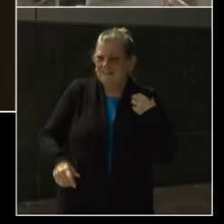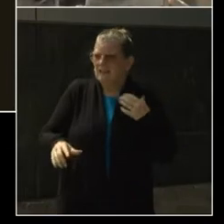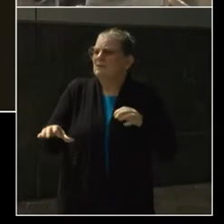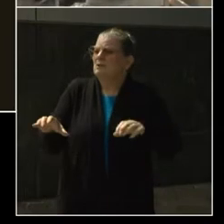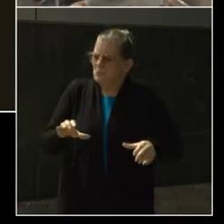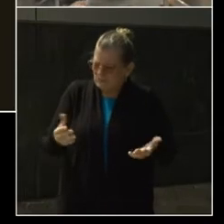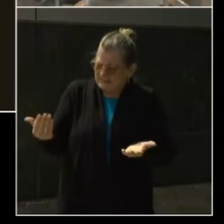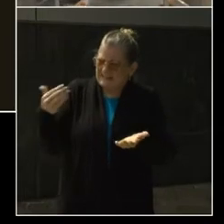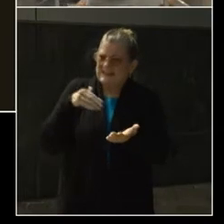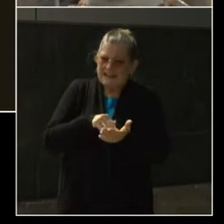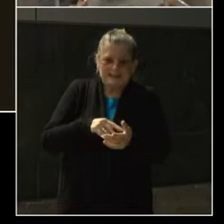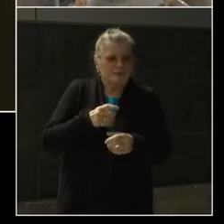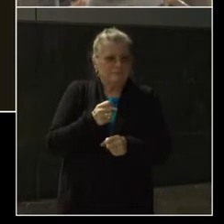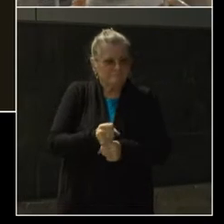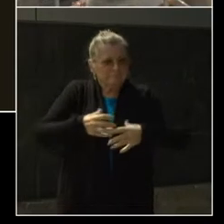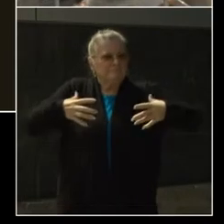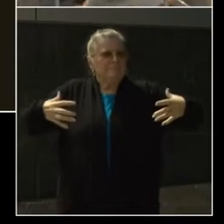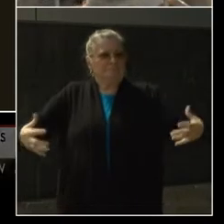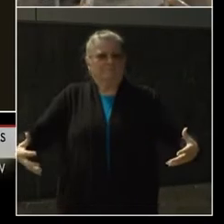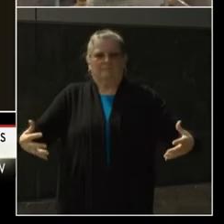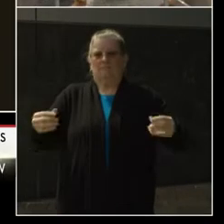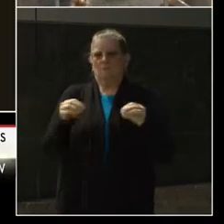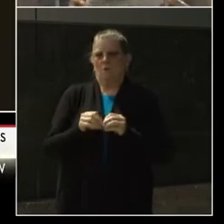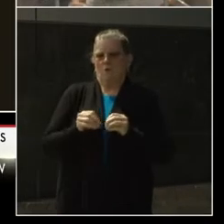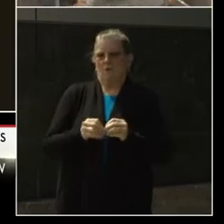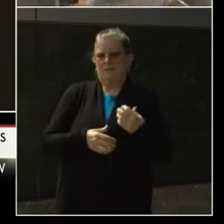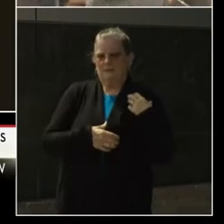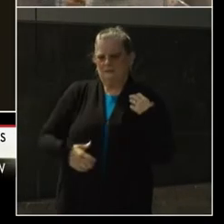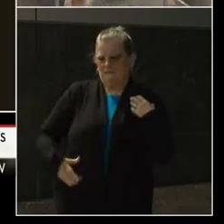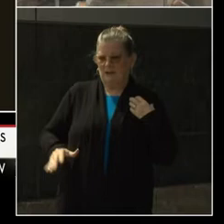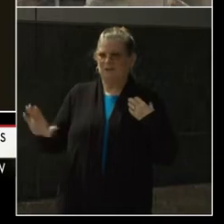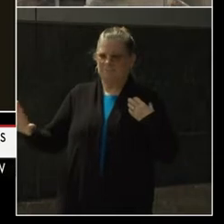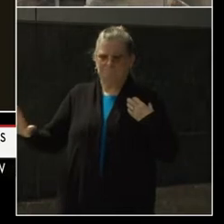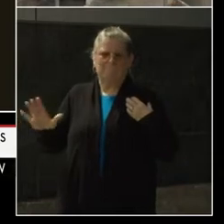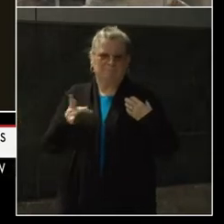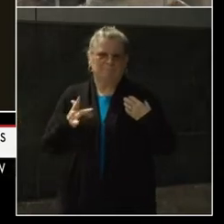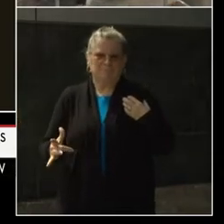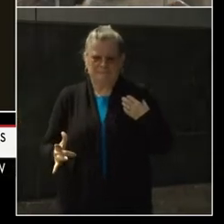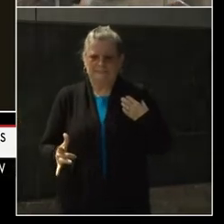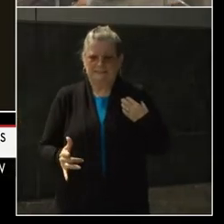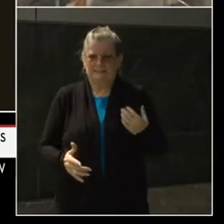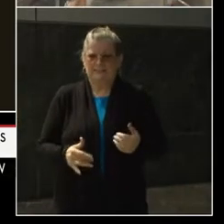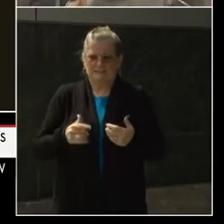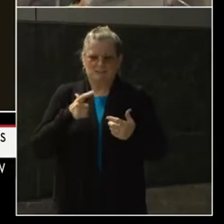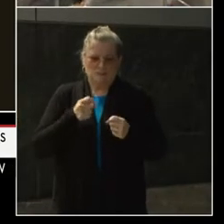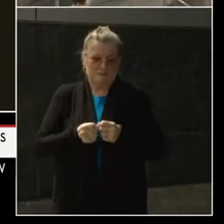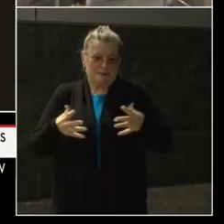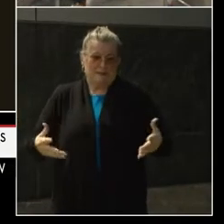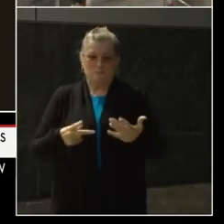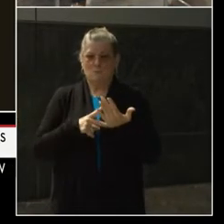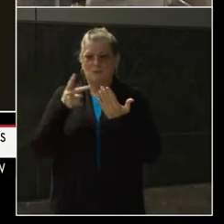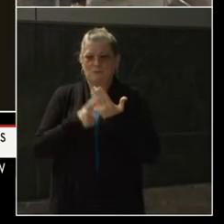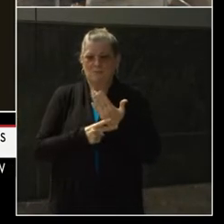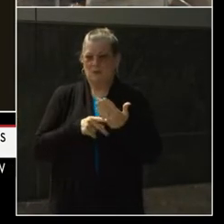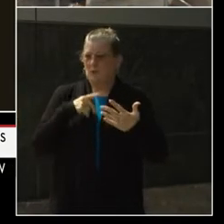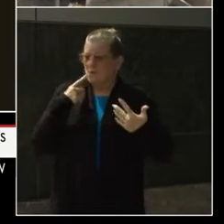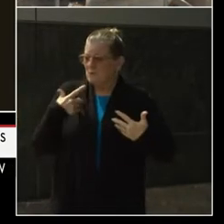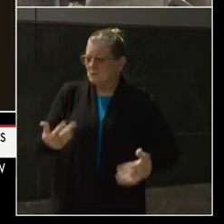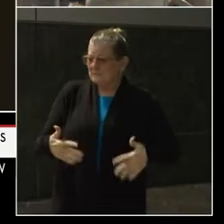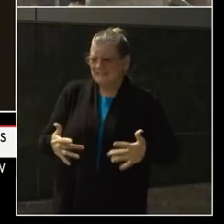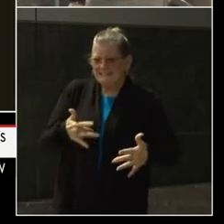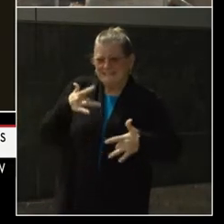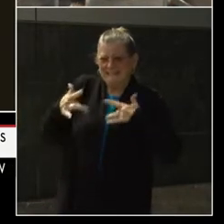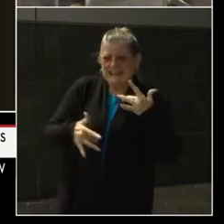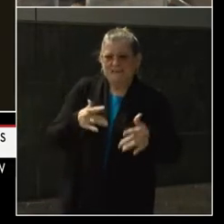why we're grounded here today, and that's why I'm so excited as we kick off our back to school year and all of our activities, we wanted to start